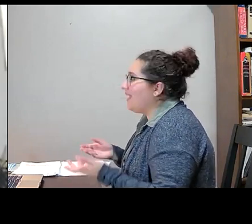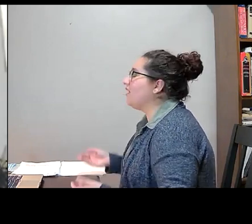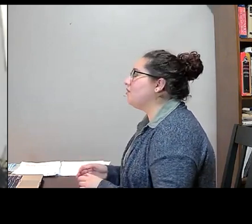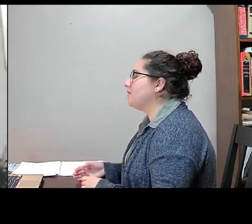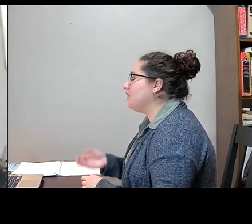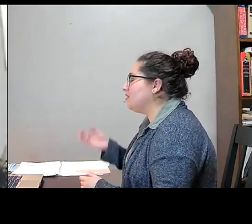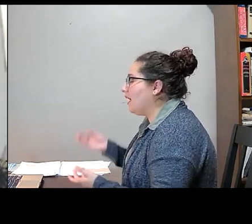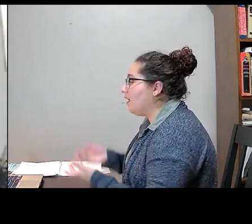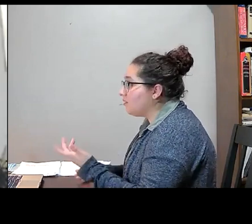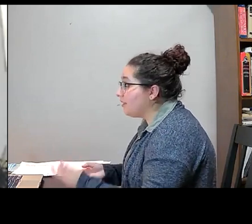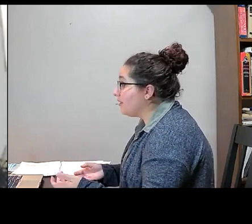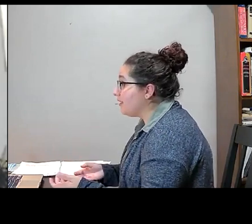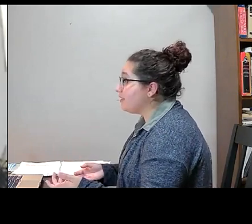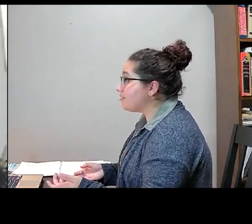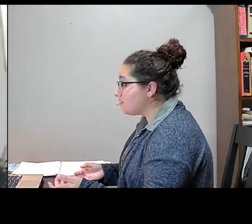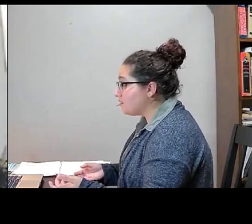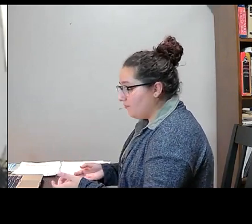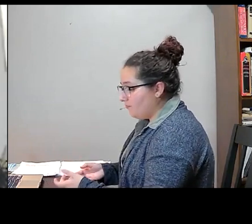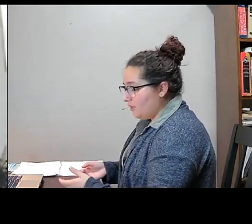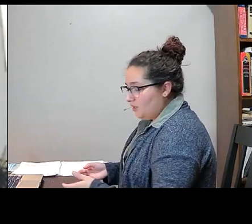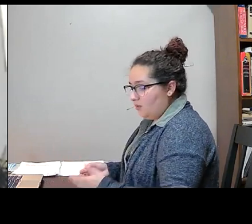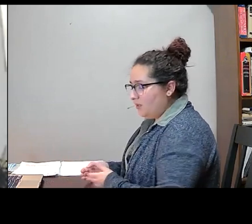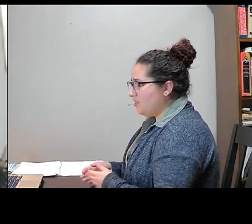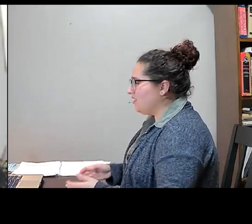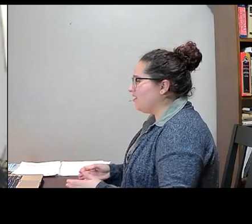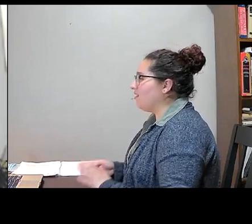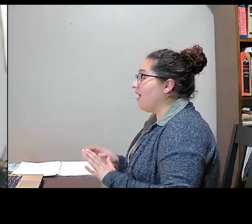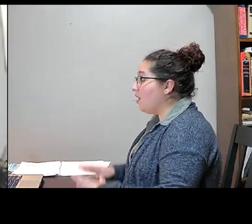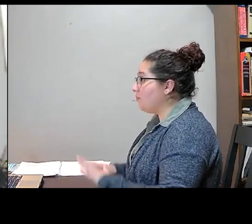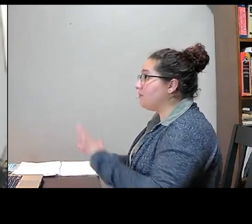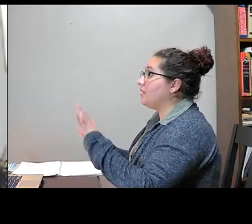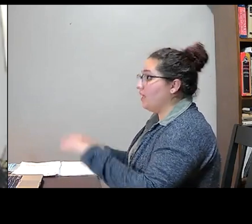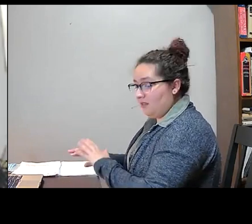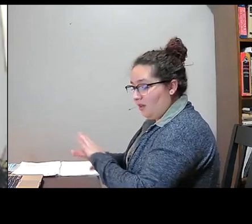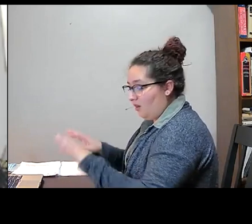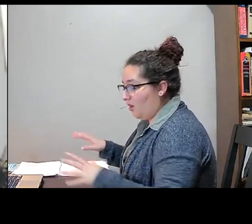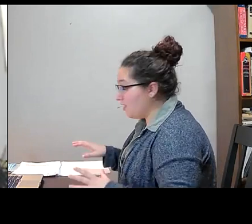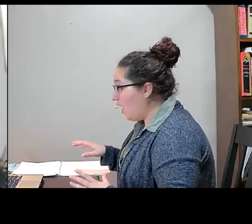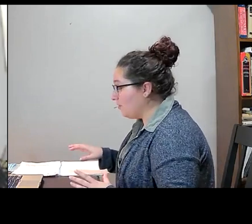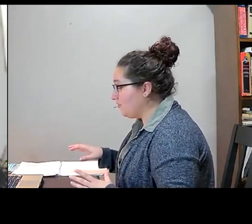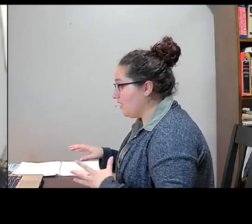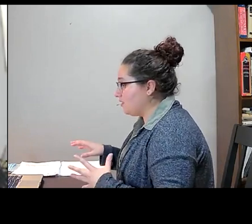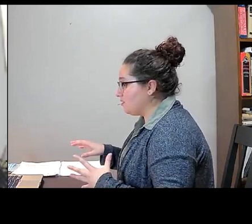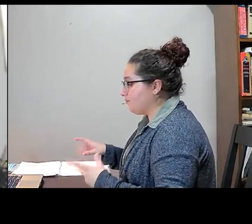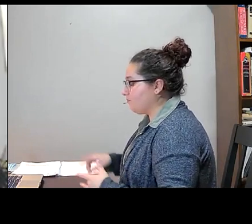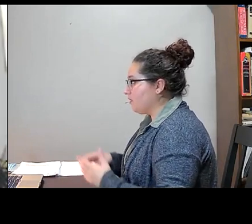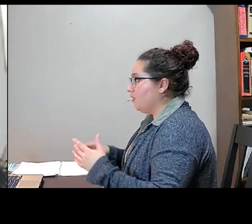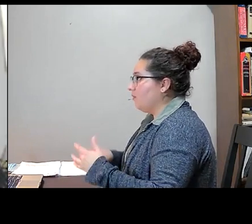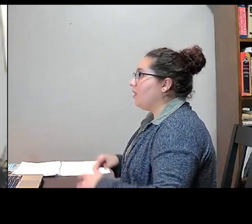I can't open another account. I'm on the list. We just need a little help to get on top of